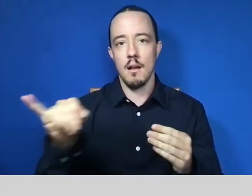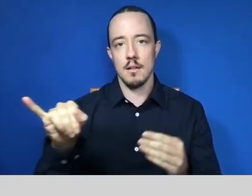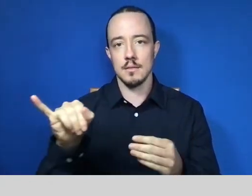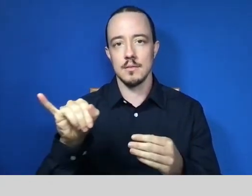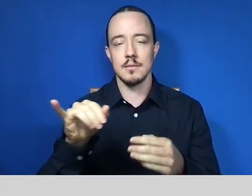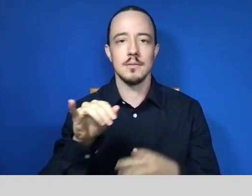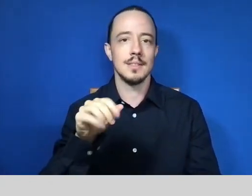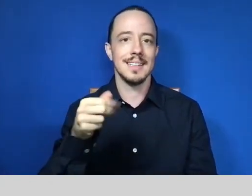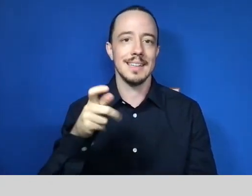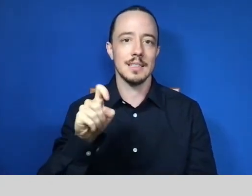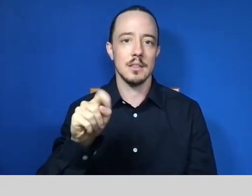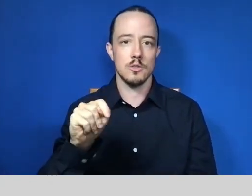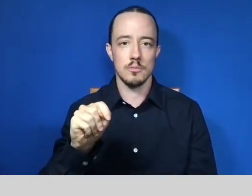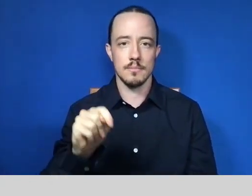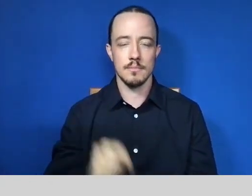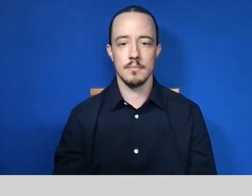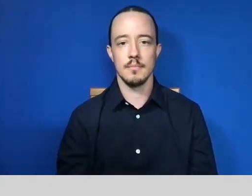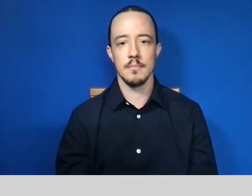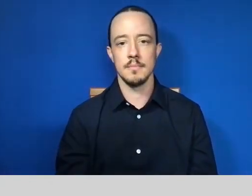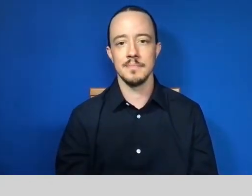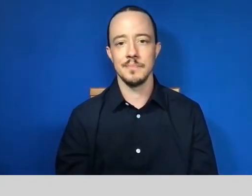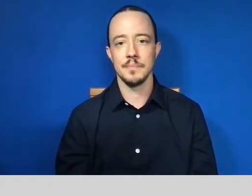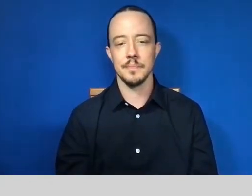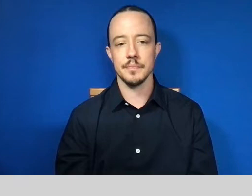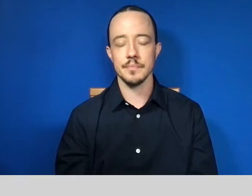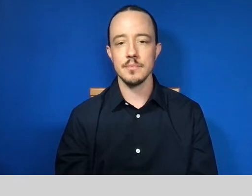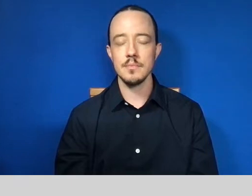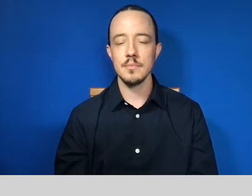it. We also have